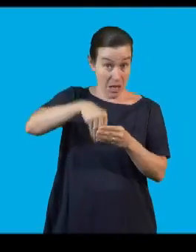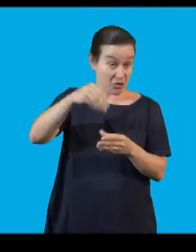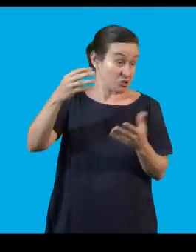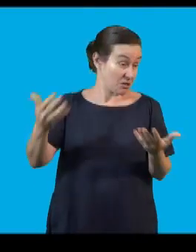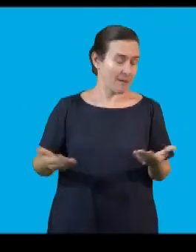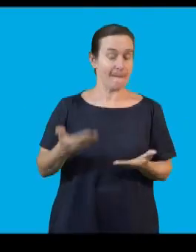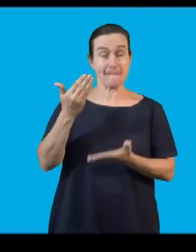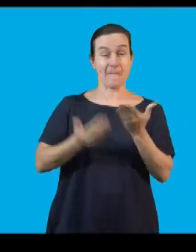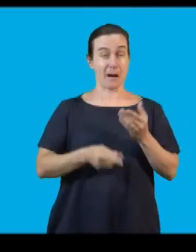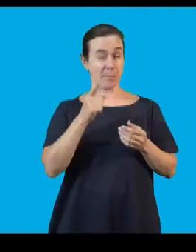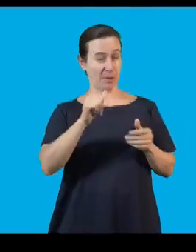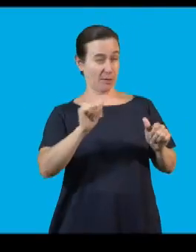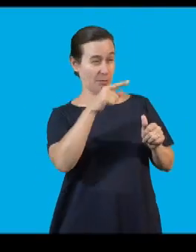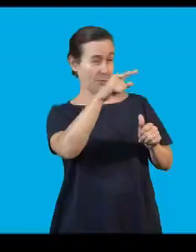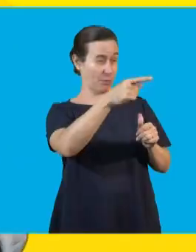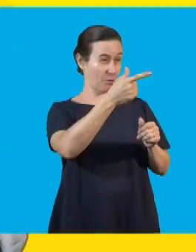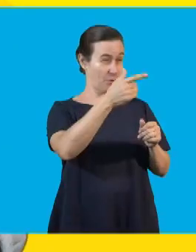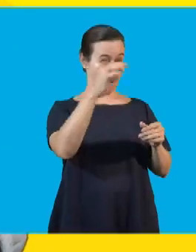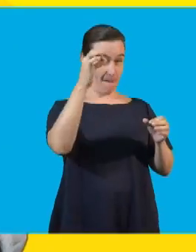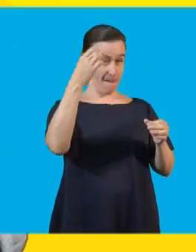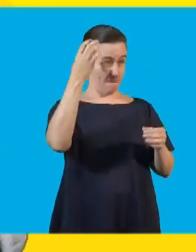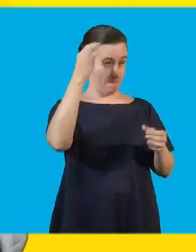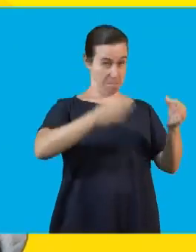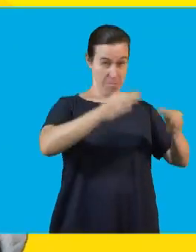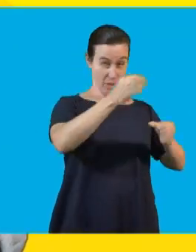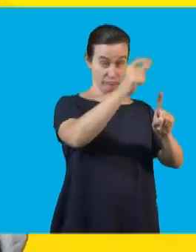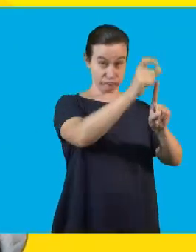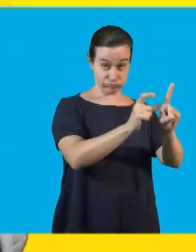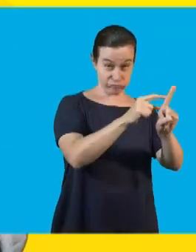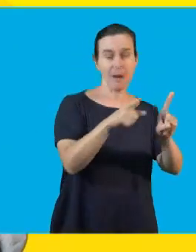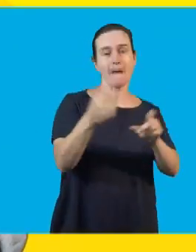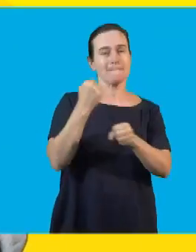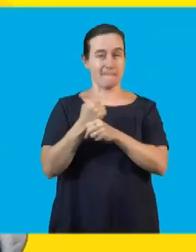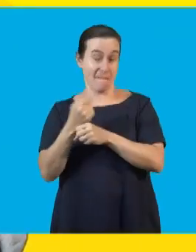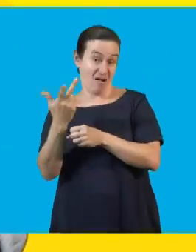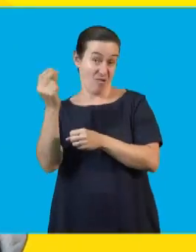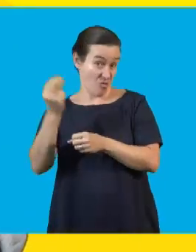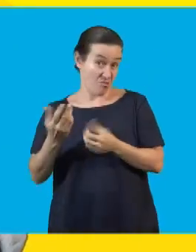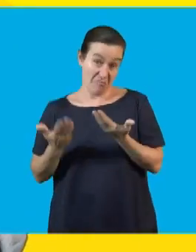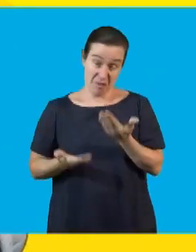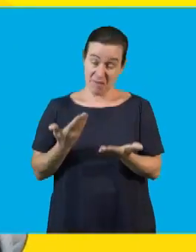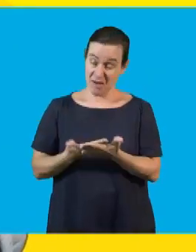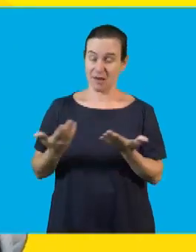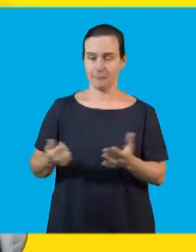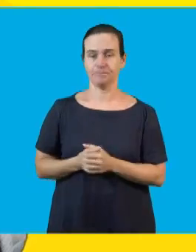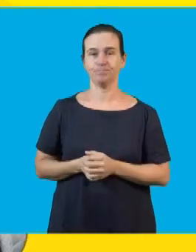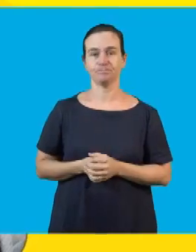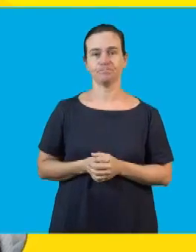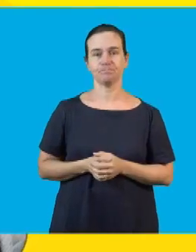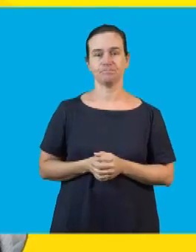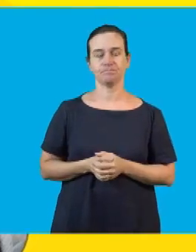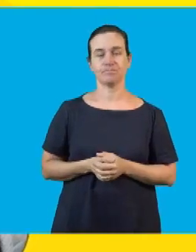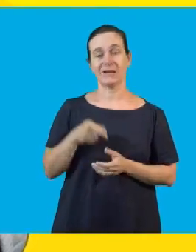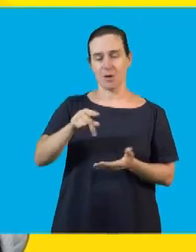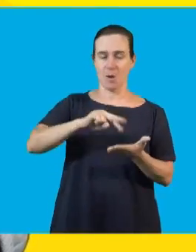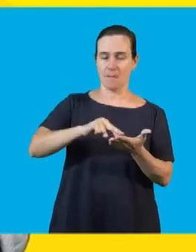elections, then they'll take a political figure and they'll highlight a cartoon or a humorous event around it, okay? So now that we've got the purpose